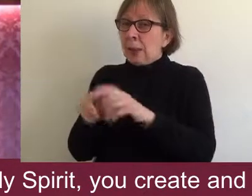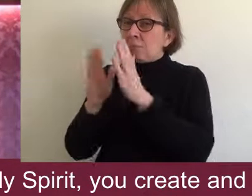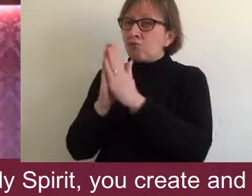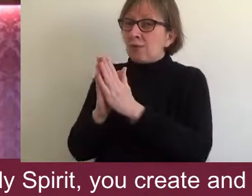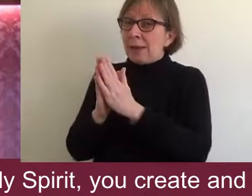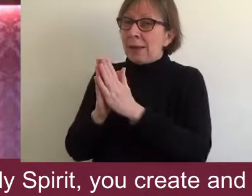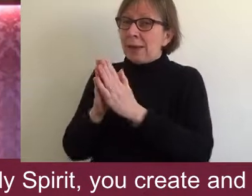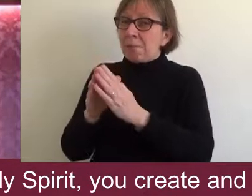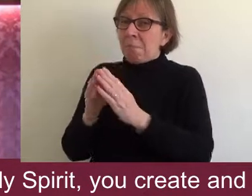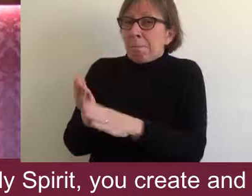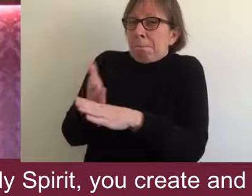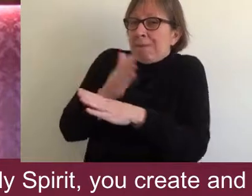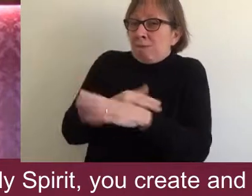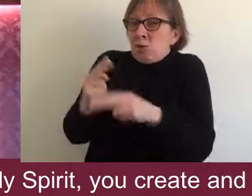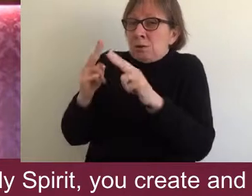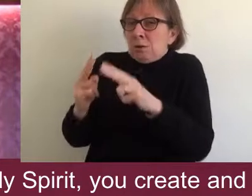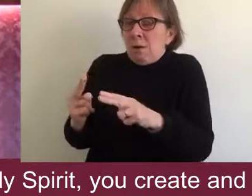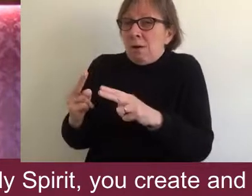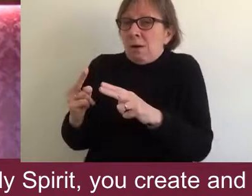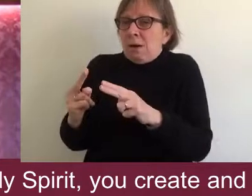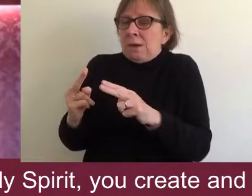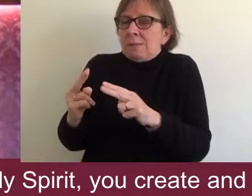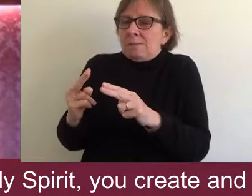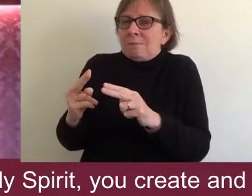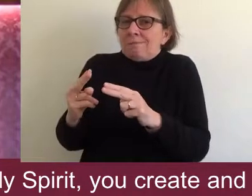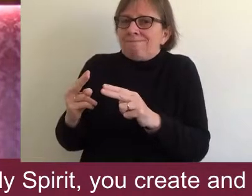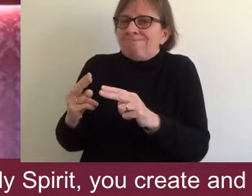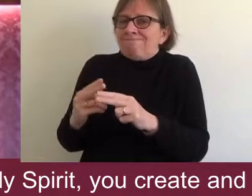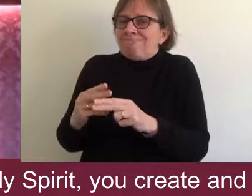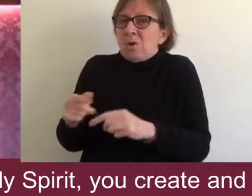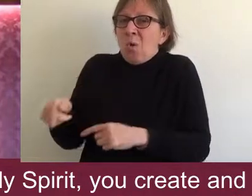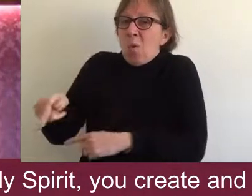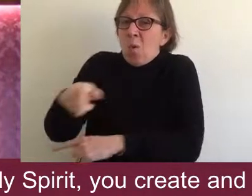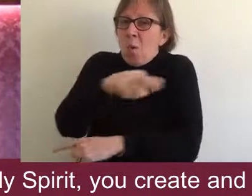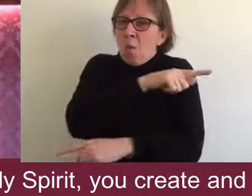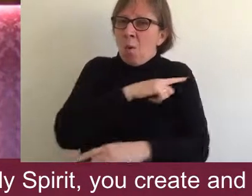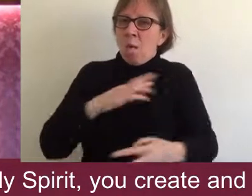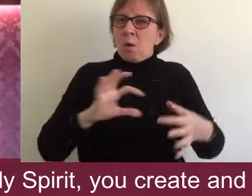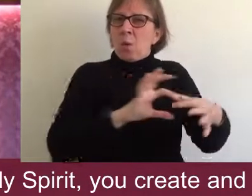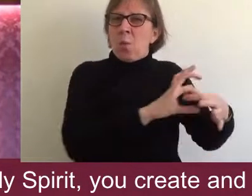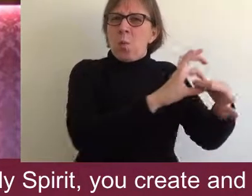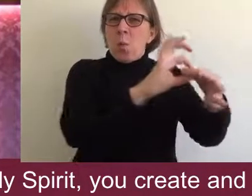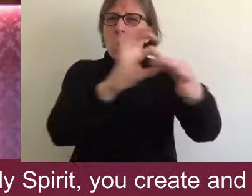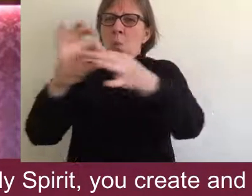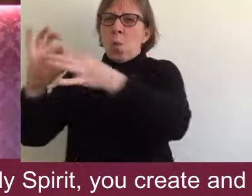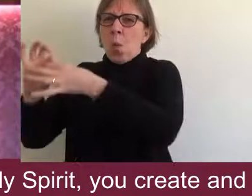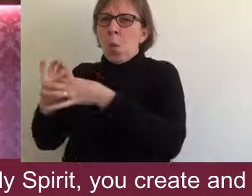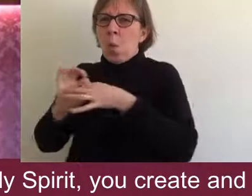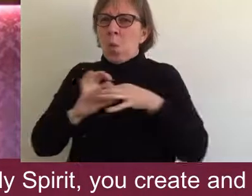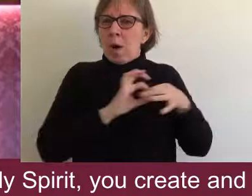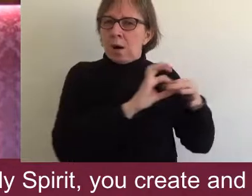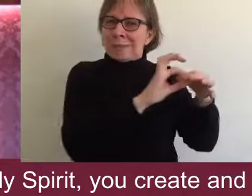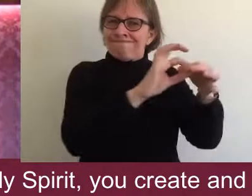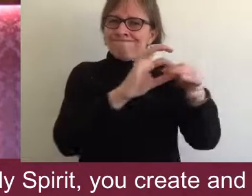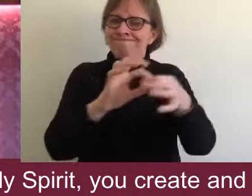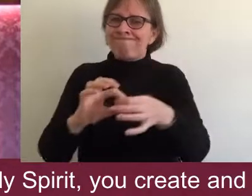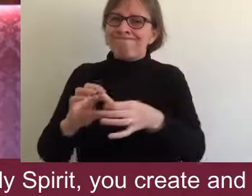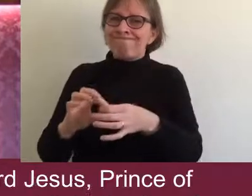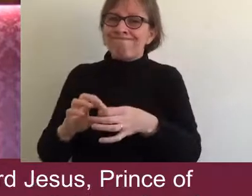passion, that they may all be one, that the world may